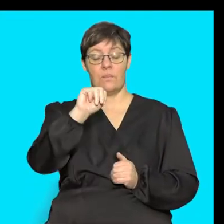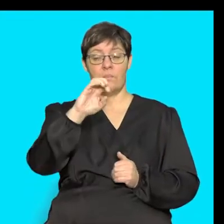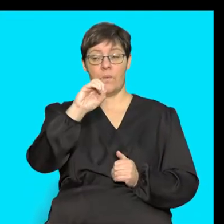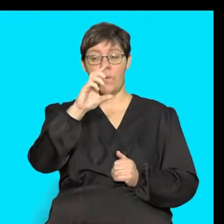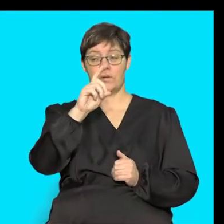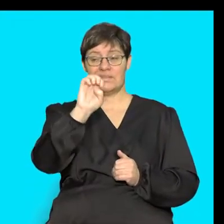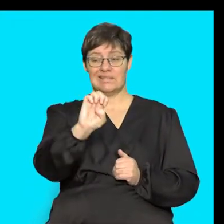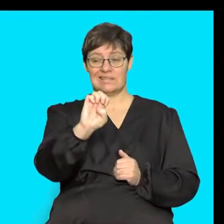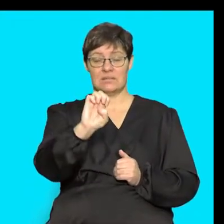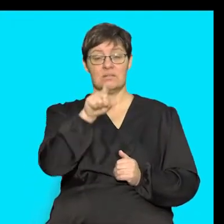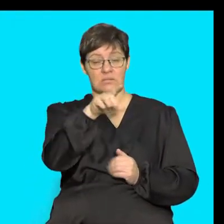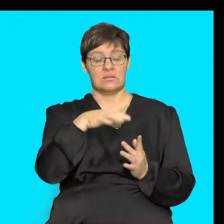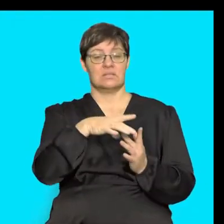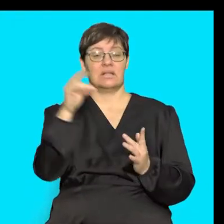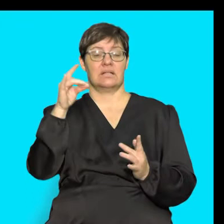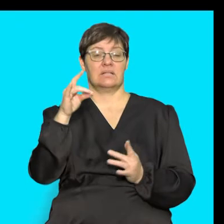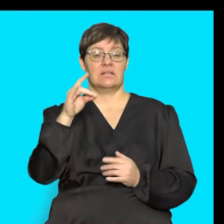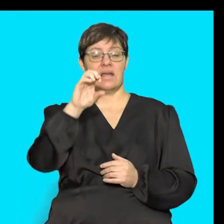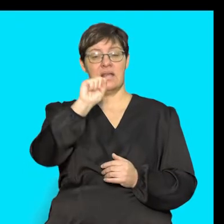After mode, select